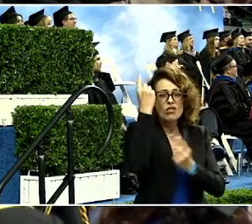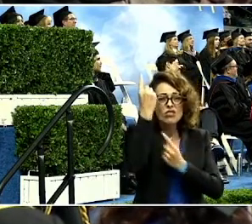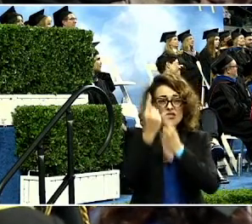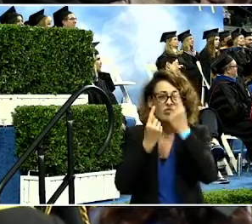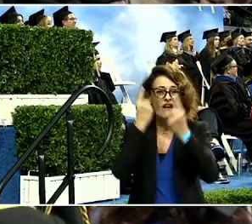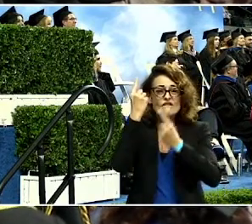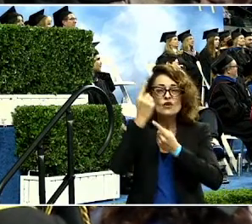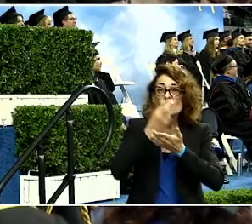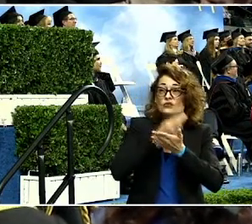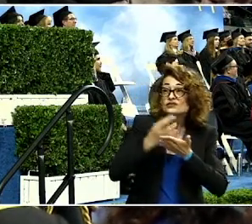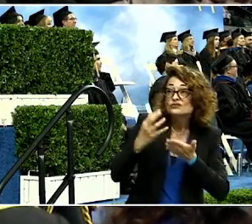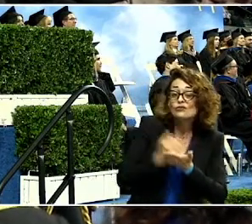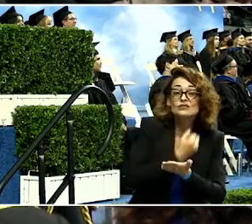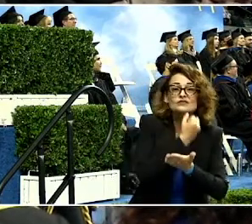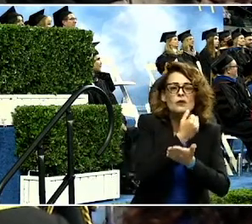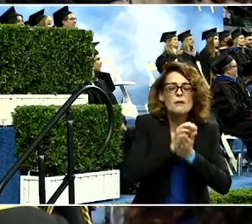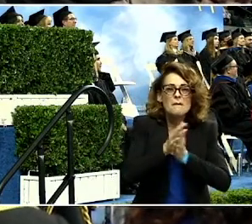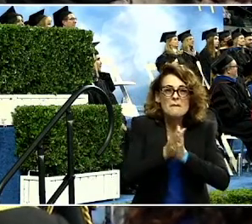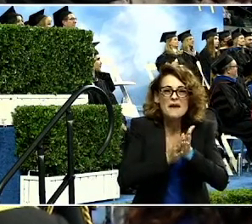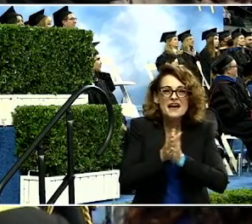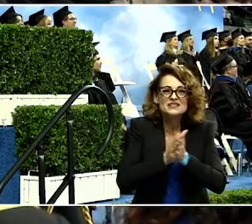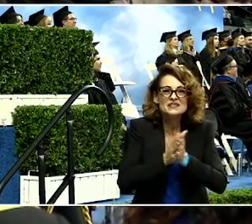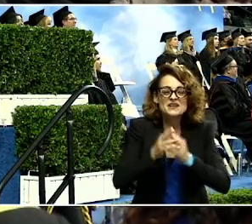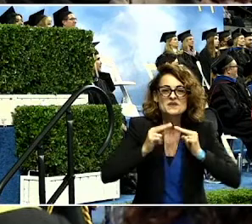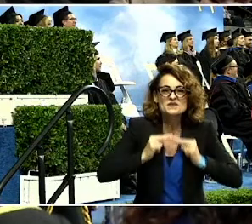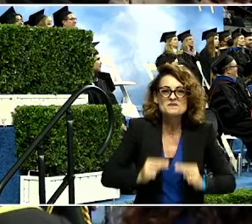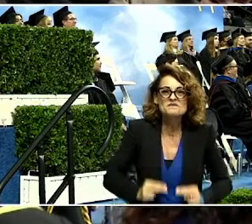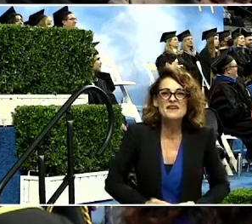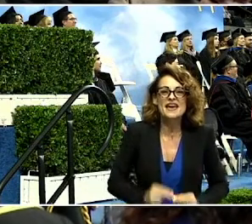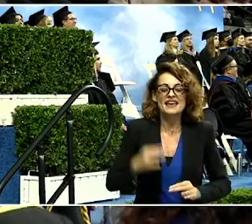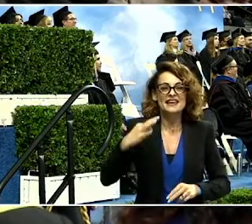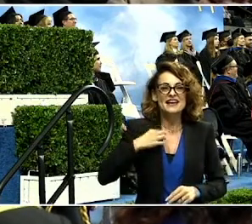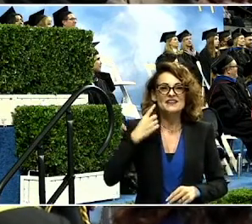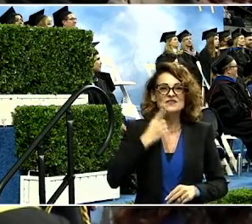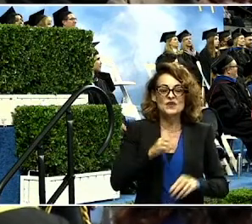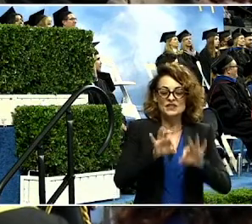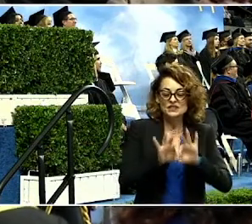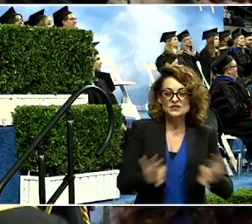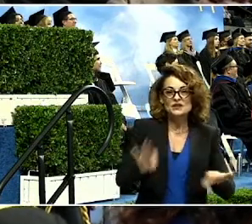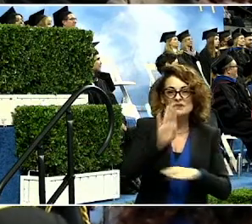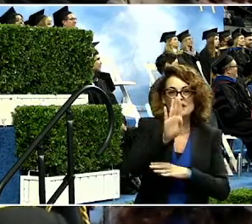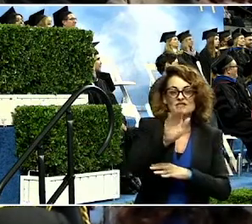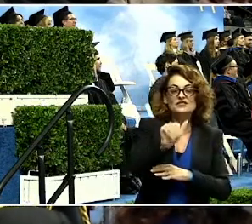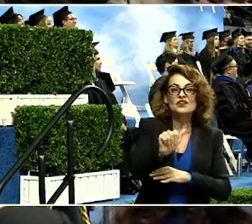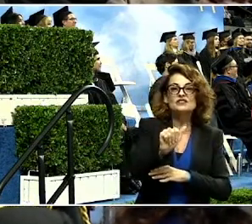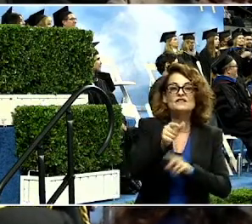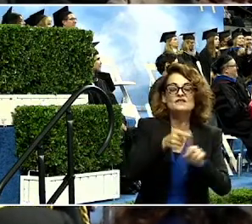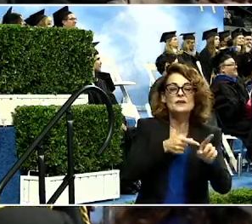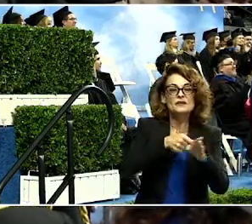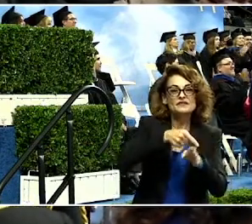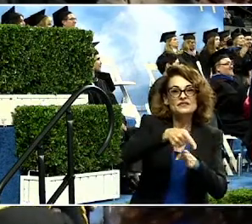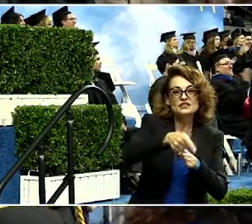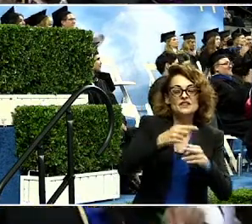resourceful, passionately humane candidates for the degree of Bachelor in Arts from the Division of